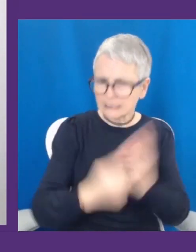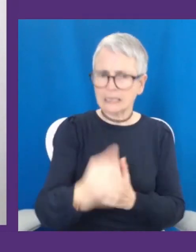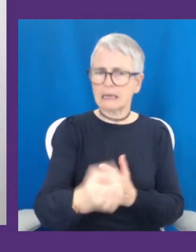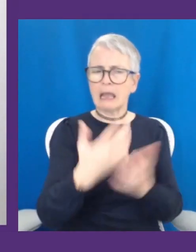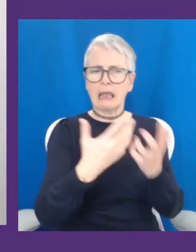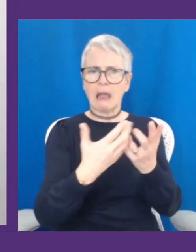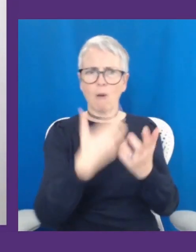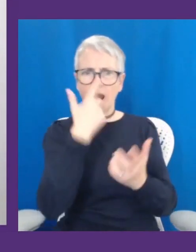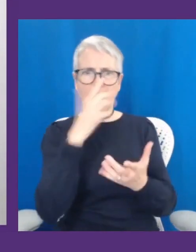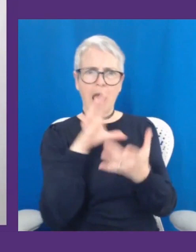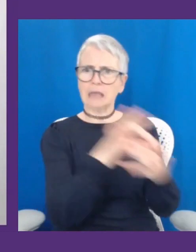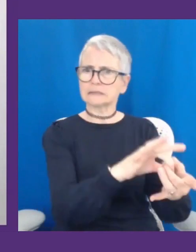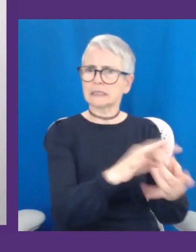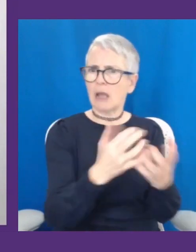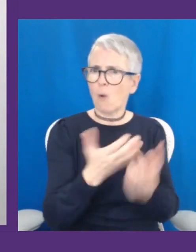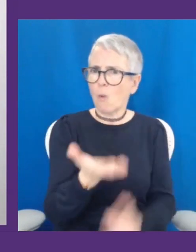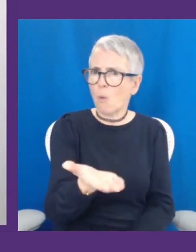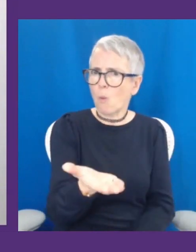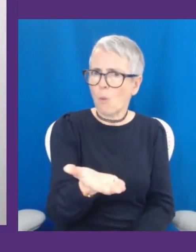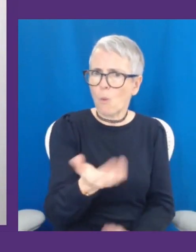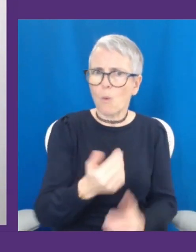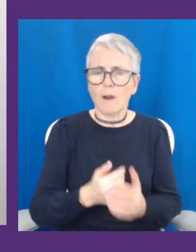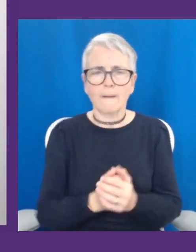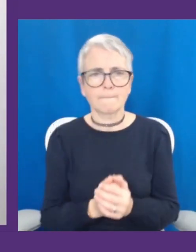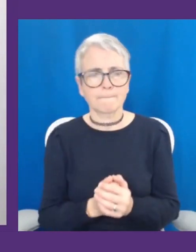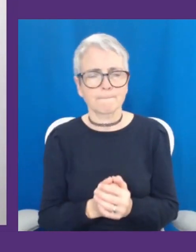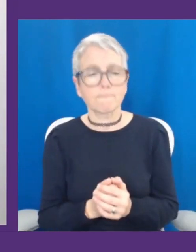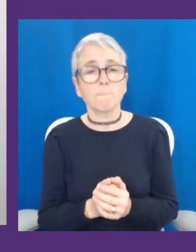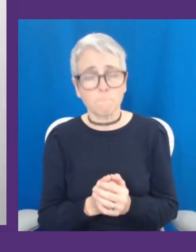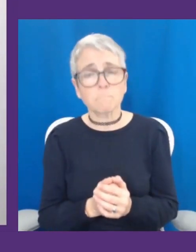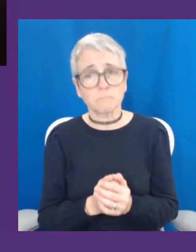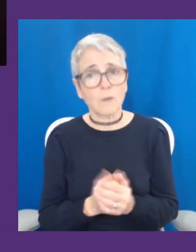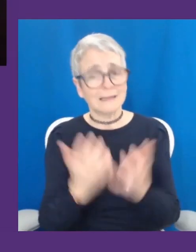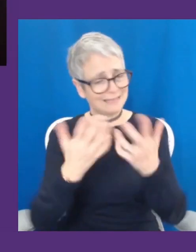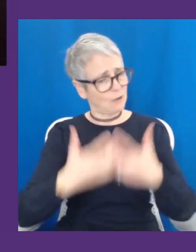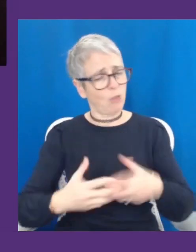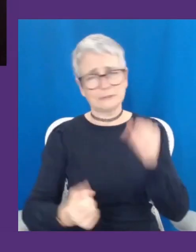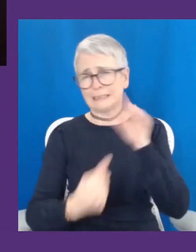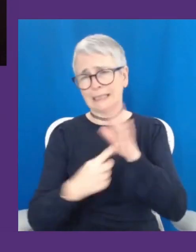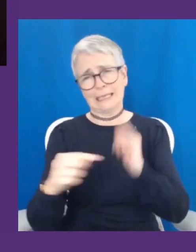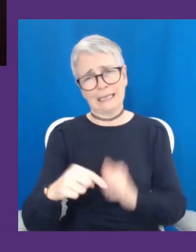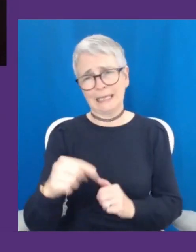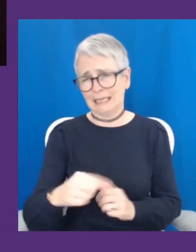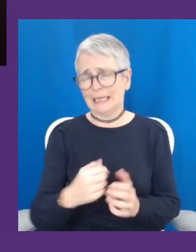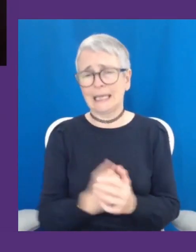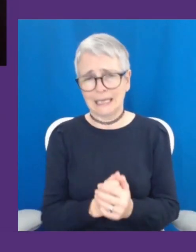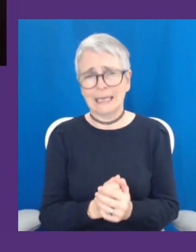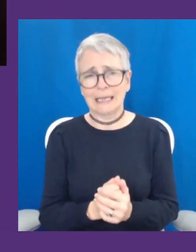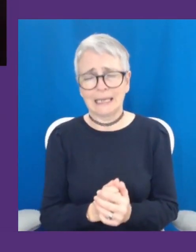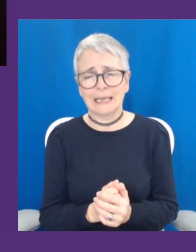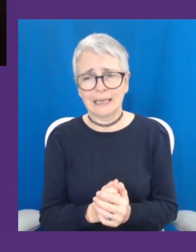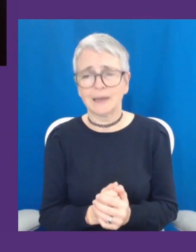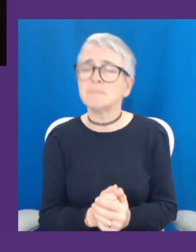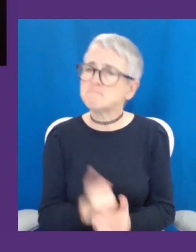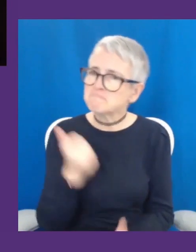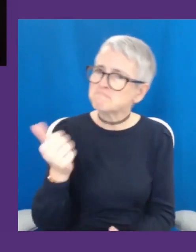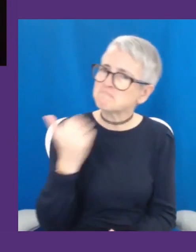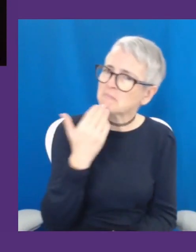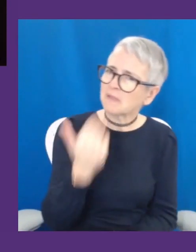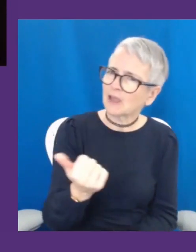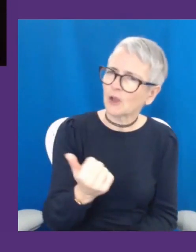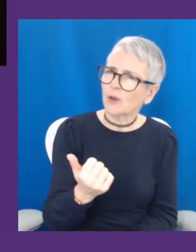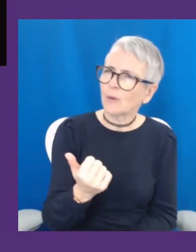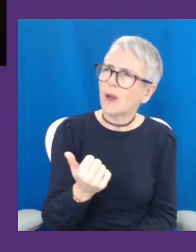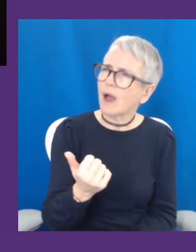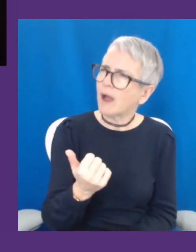lot of progress over the last few years, and technology has played a key part in that. Thank you. That mindset, is